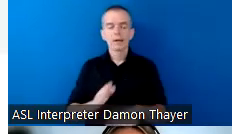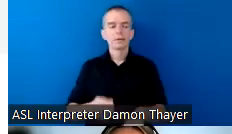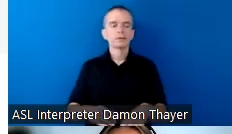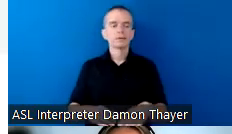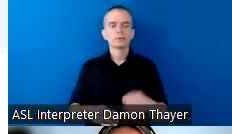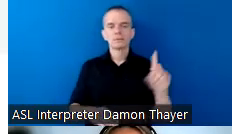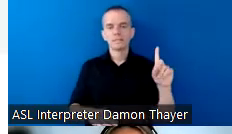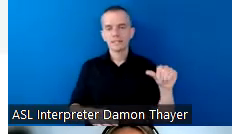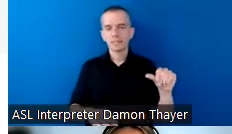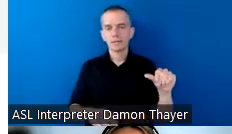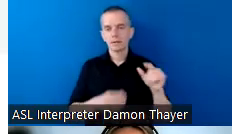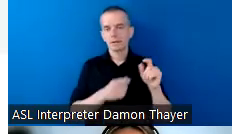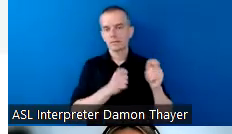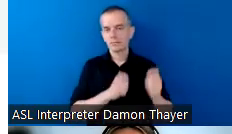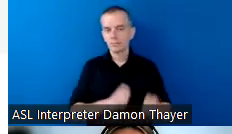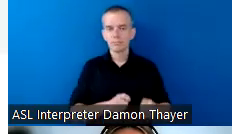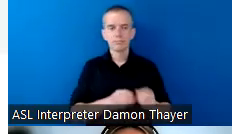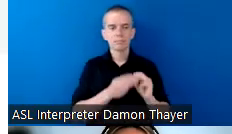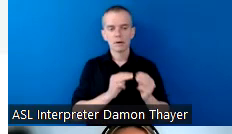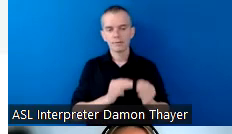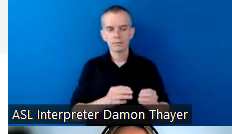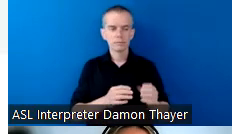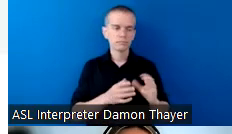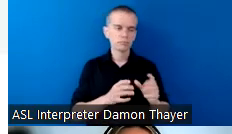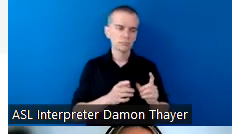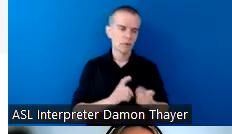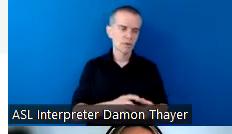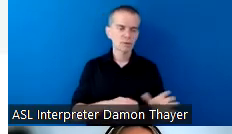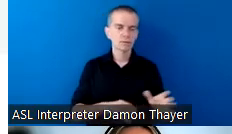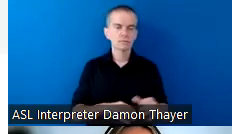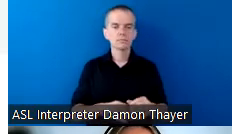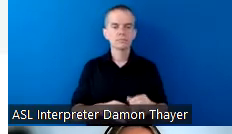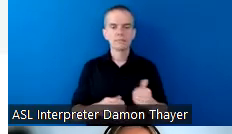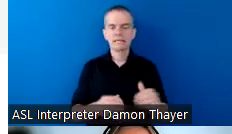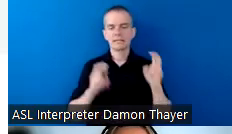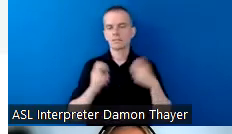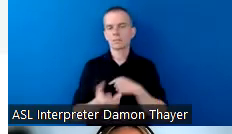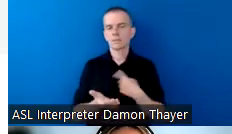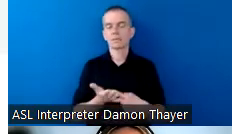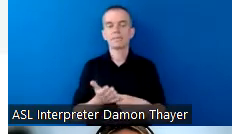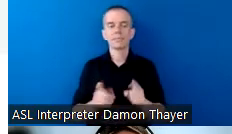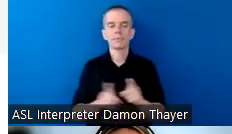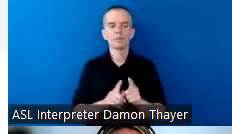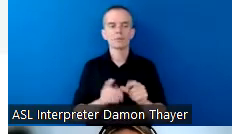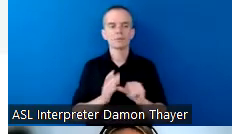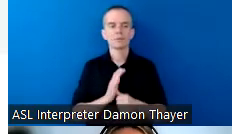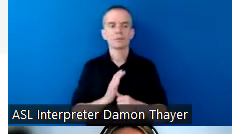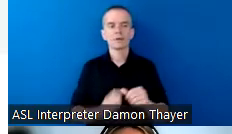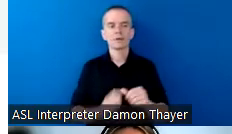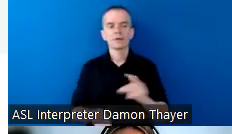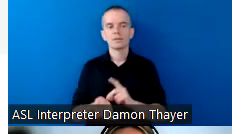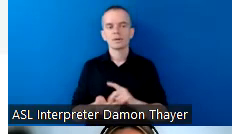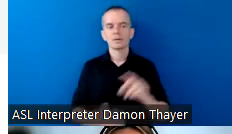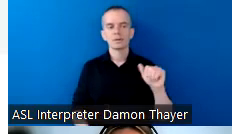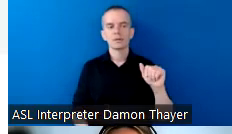disability, modifications, and anything that we discussed today. And as well, highlighting Doctora Andrea Lara, who is our provider outreach